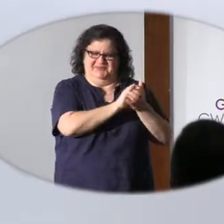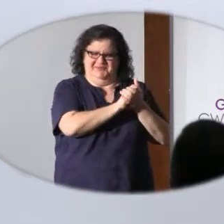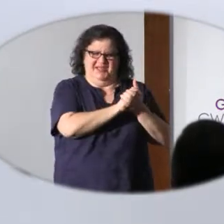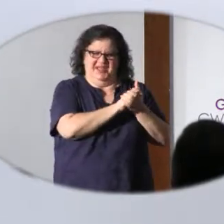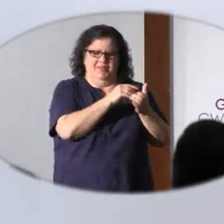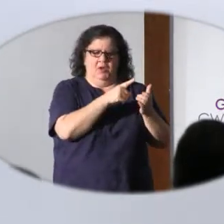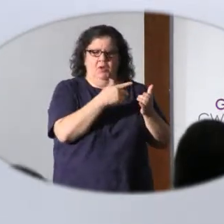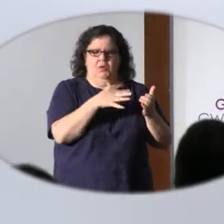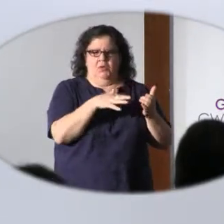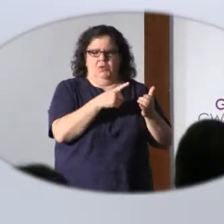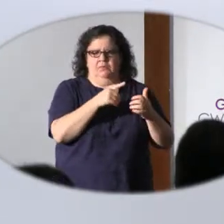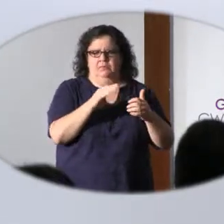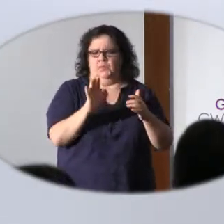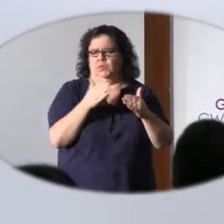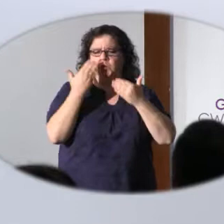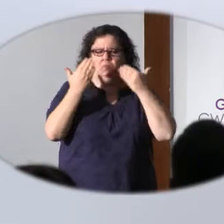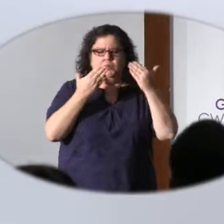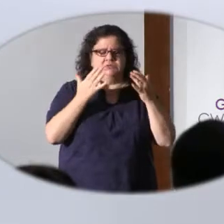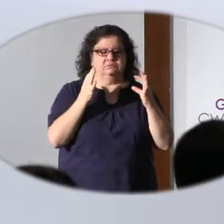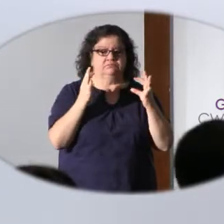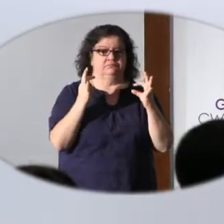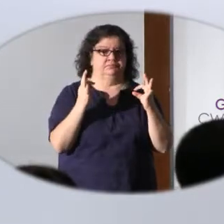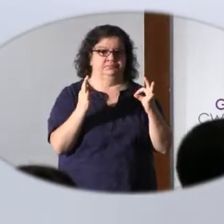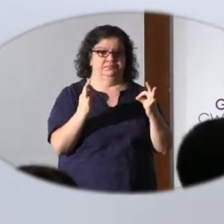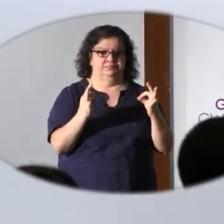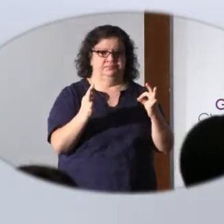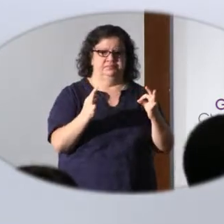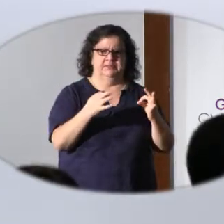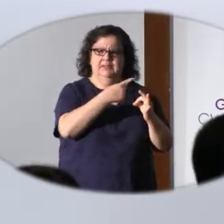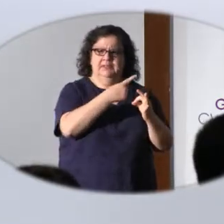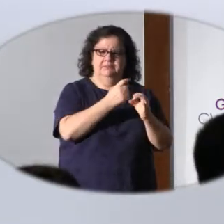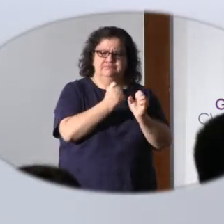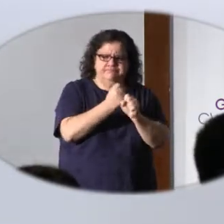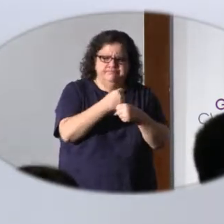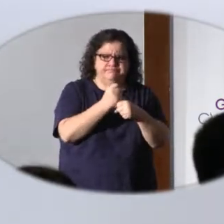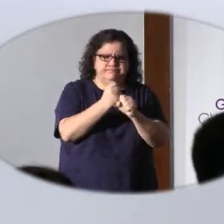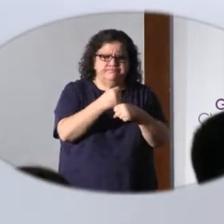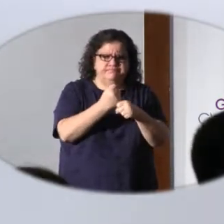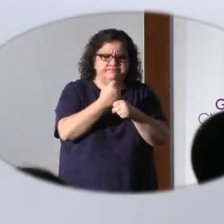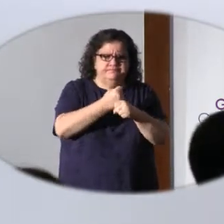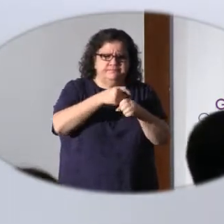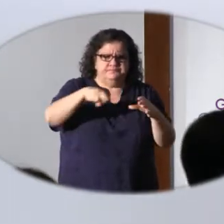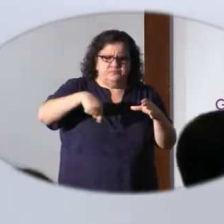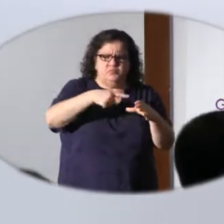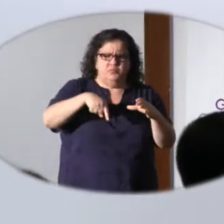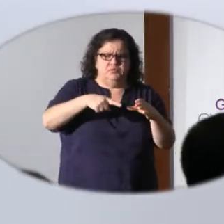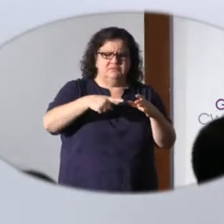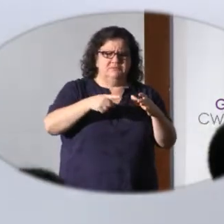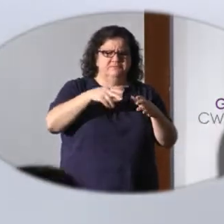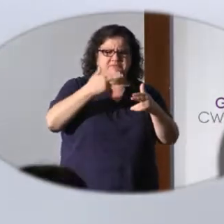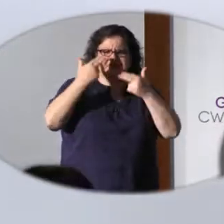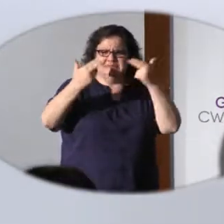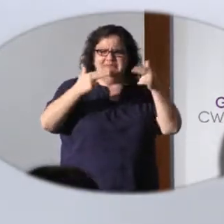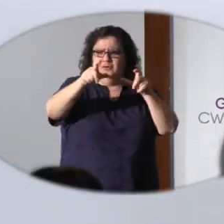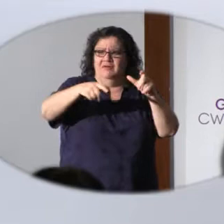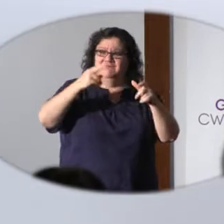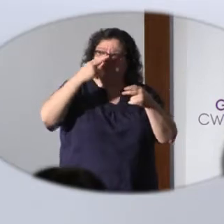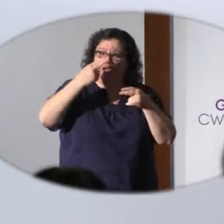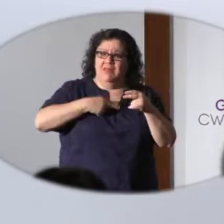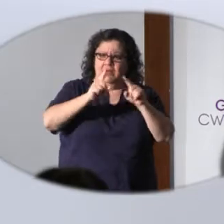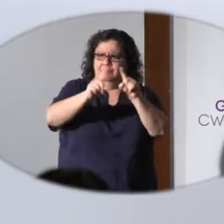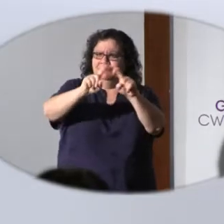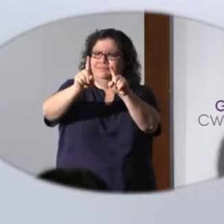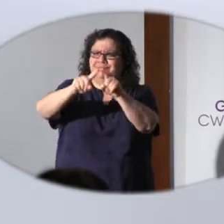like a producer. He works with talented singers all over Vietnam, but then he still manages to get time to help